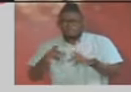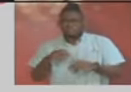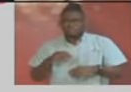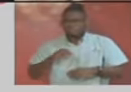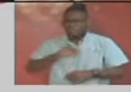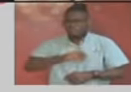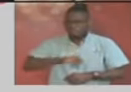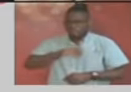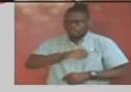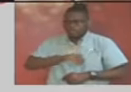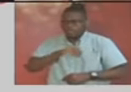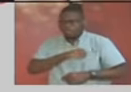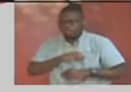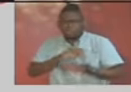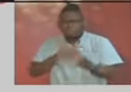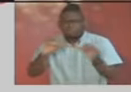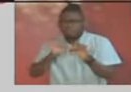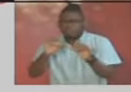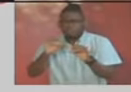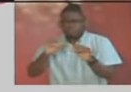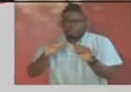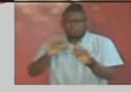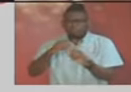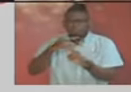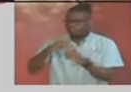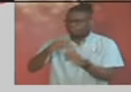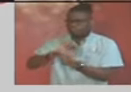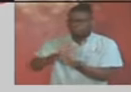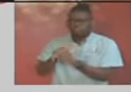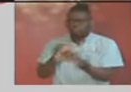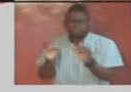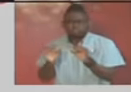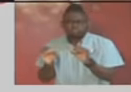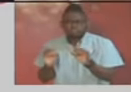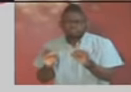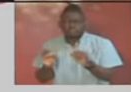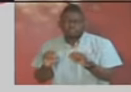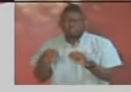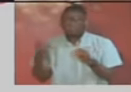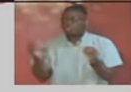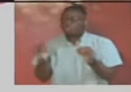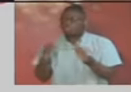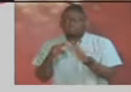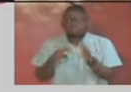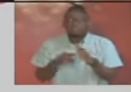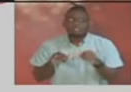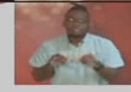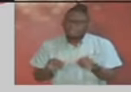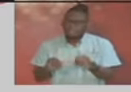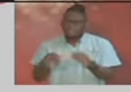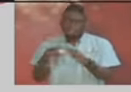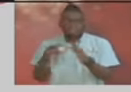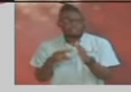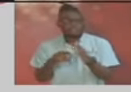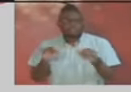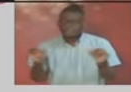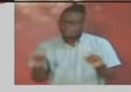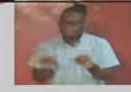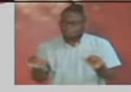came back as positive. So the strategy remains the same, which is aligned to WHO's testing strategy.